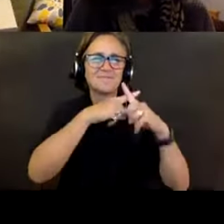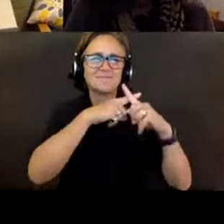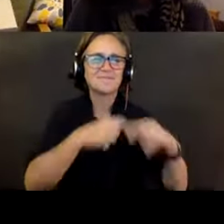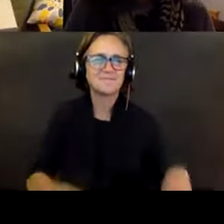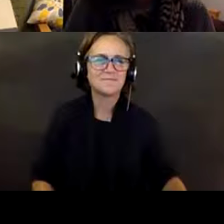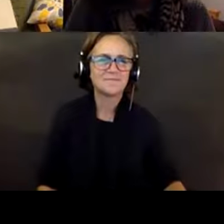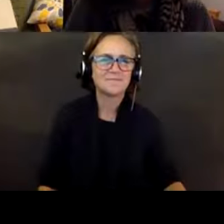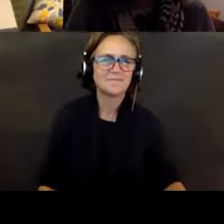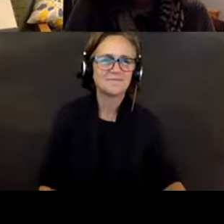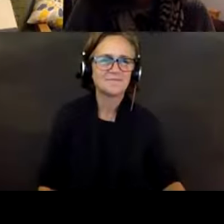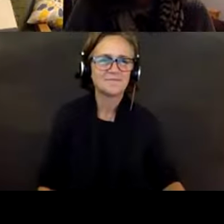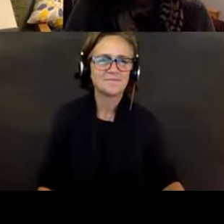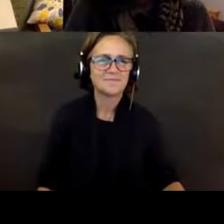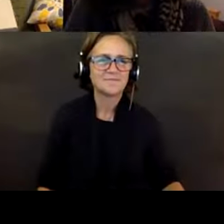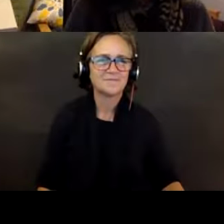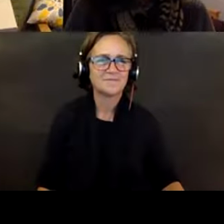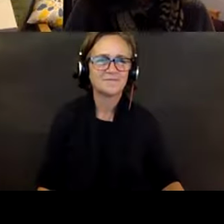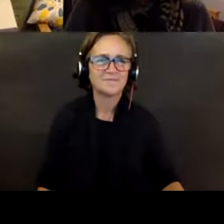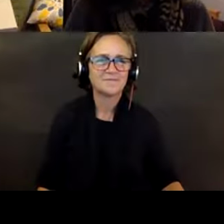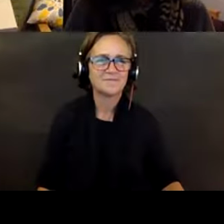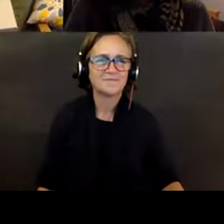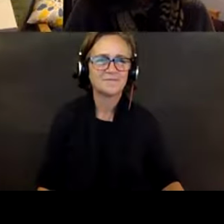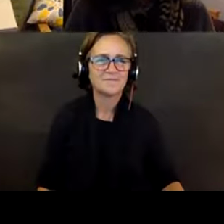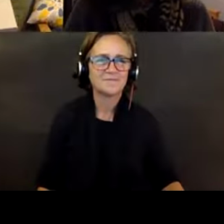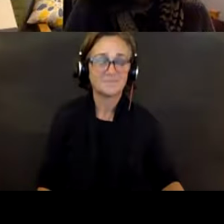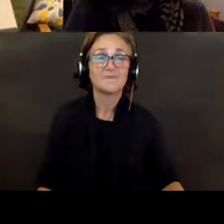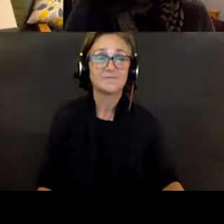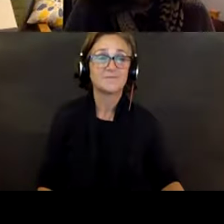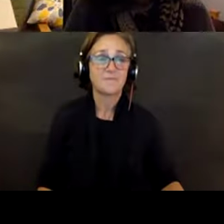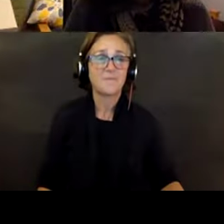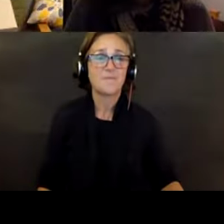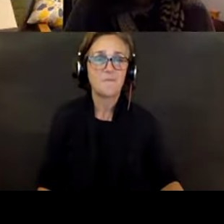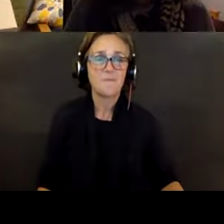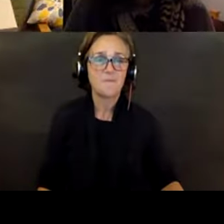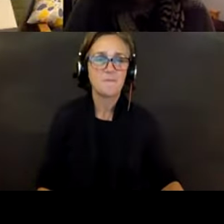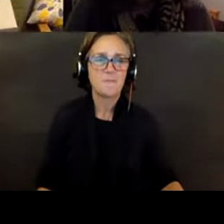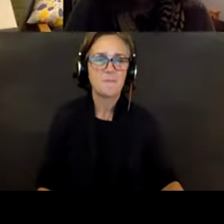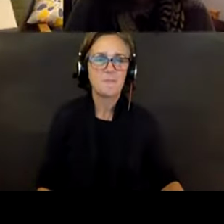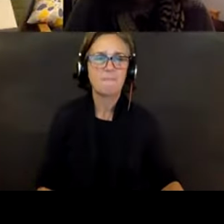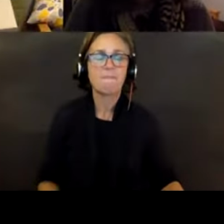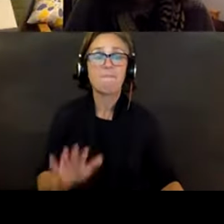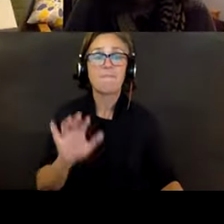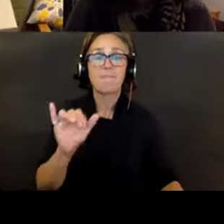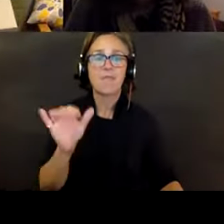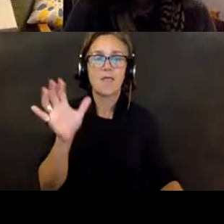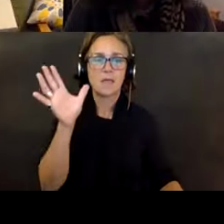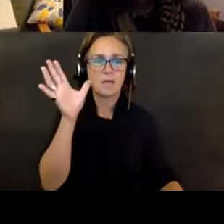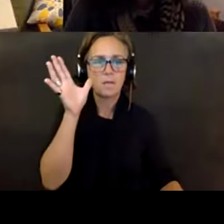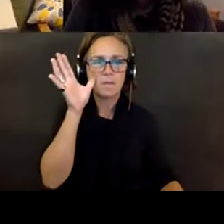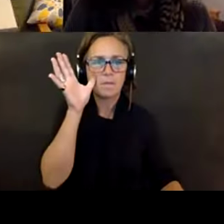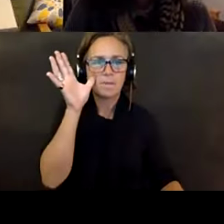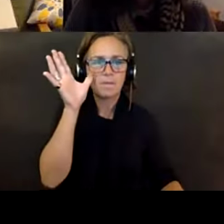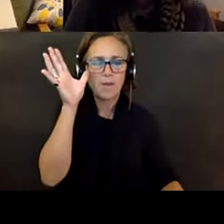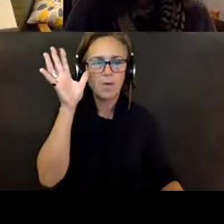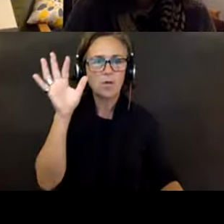Let's see. Hold on. Do you hear me? Yes, can hear you now. Yeah, the parent hasn't asked the